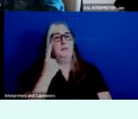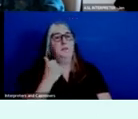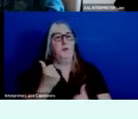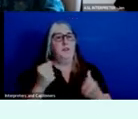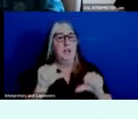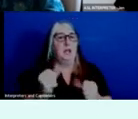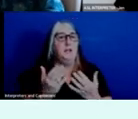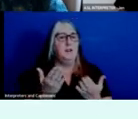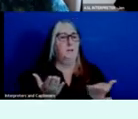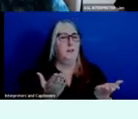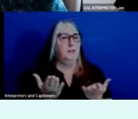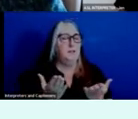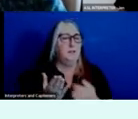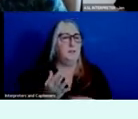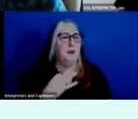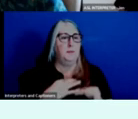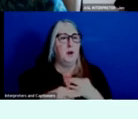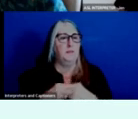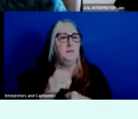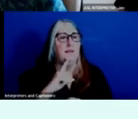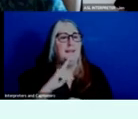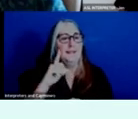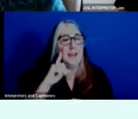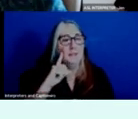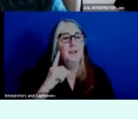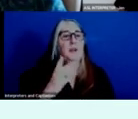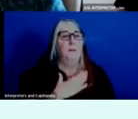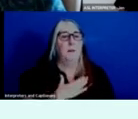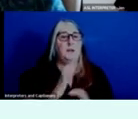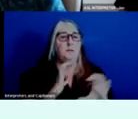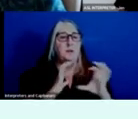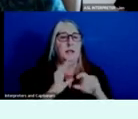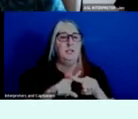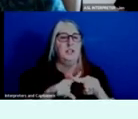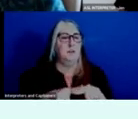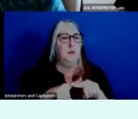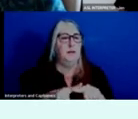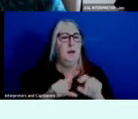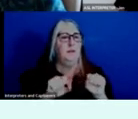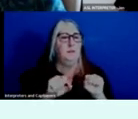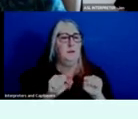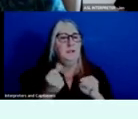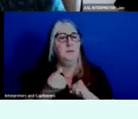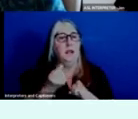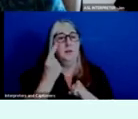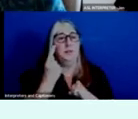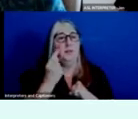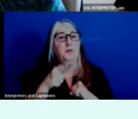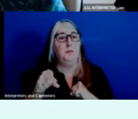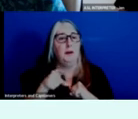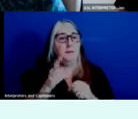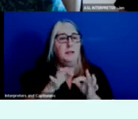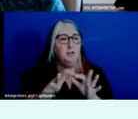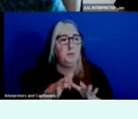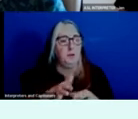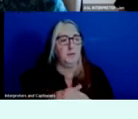One reason for declining an offer of services by proxy of being deaf, my communication is dependent on the ability to be